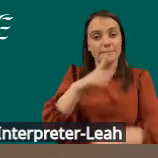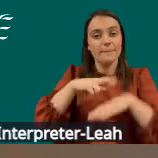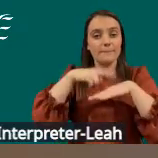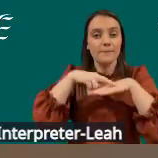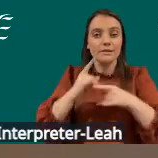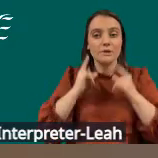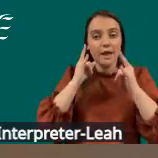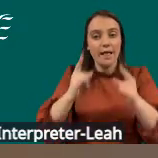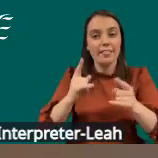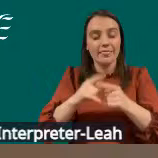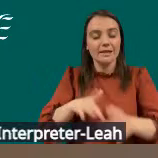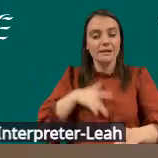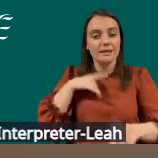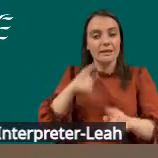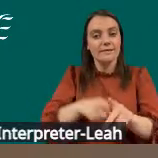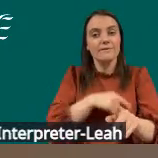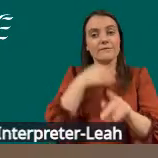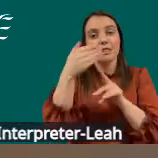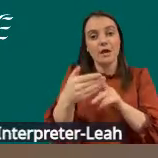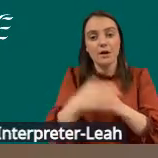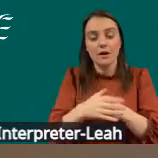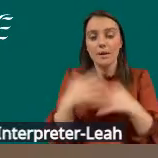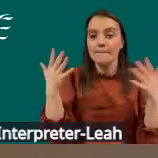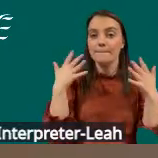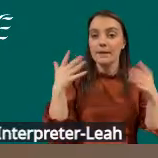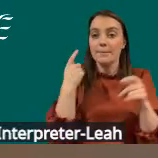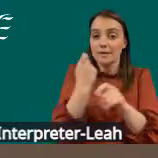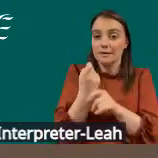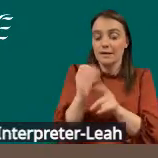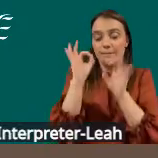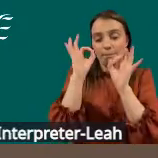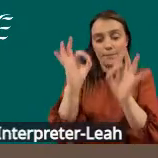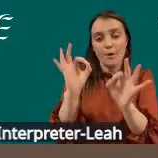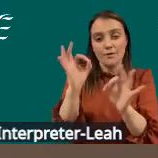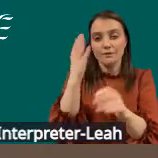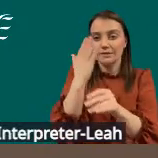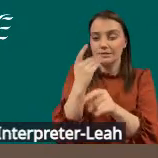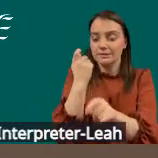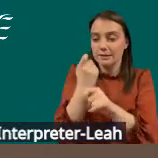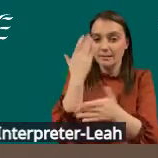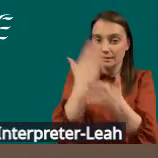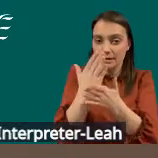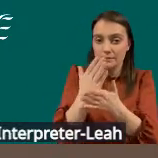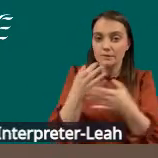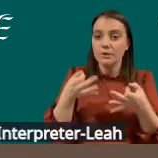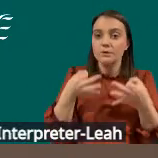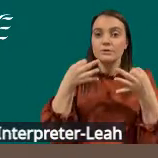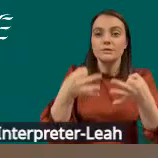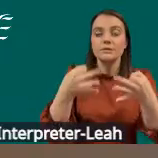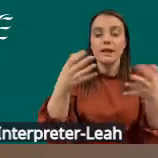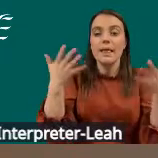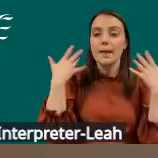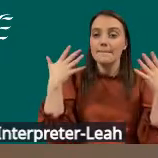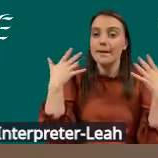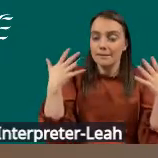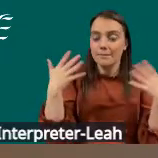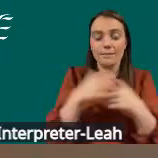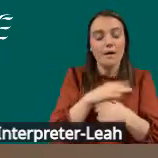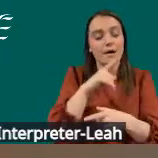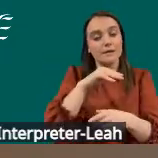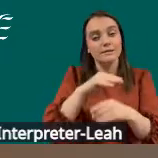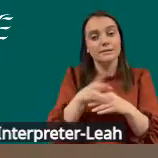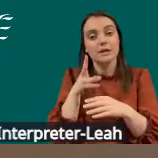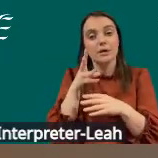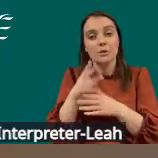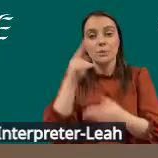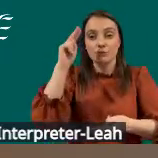longer. Menopause is an ideal time to stop smoking. By not smoking, you delay the onset of menopause and you reduce the number of